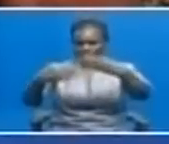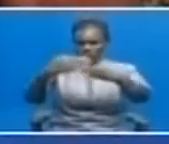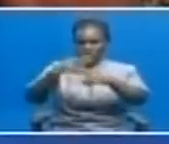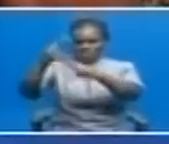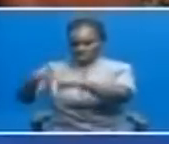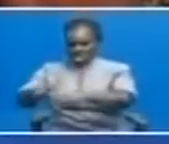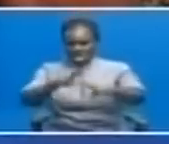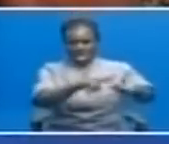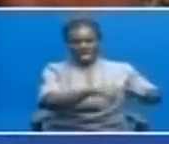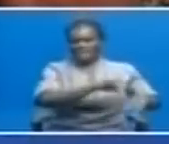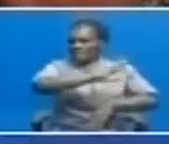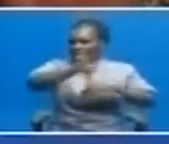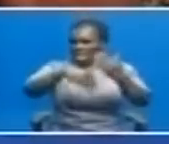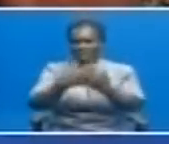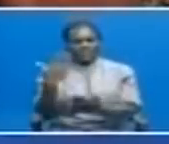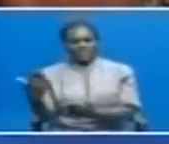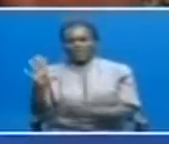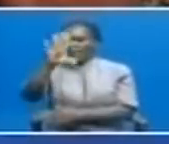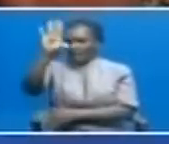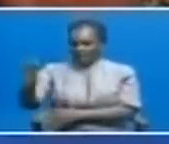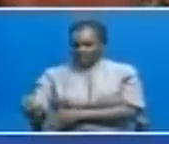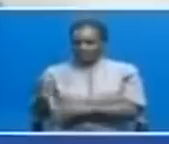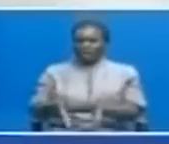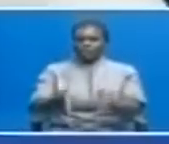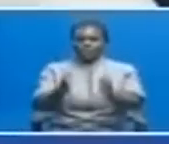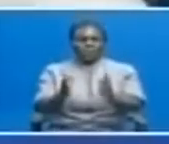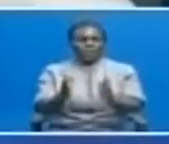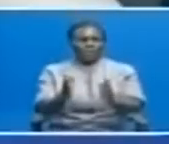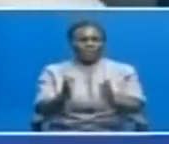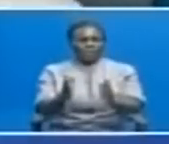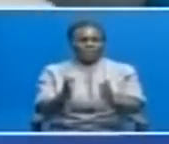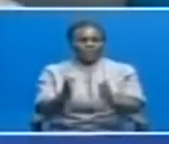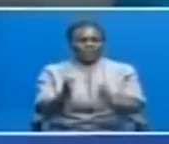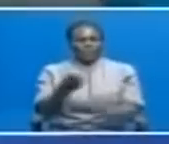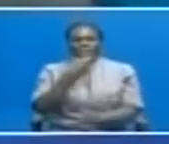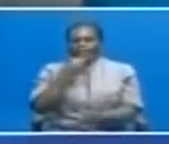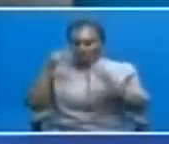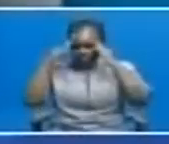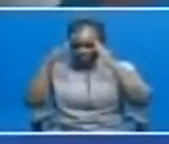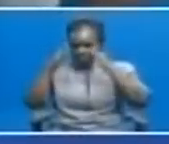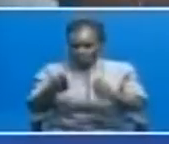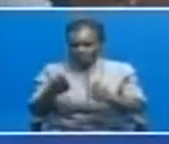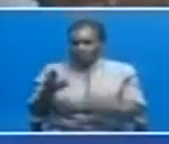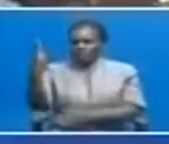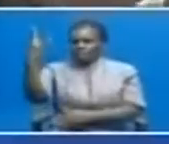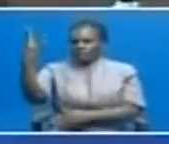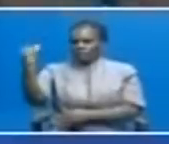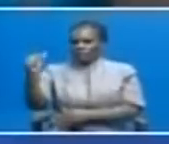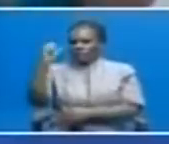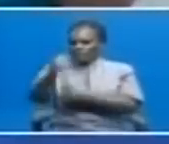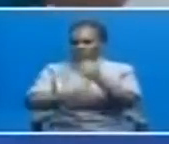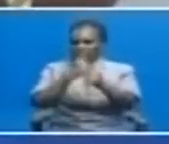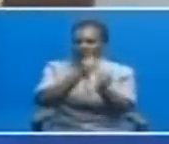furniture, everything, just the same as Marumbi wanted his house. The efforts of a man who is committed for over 45 years